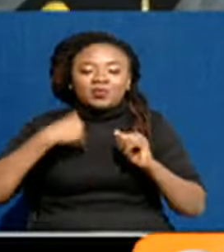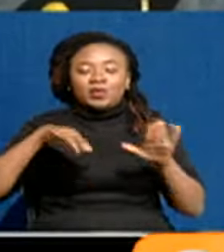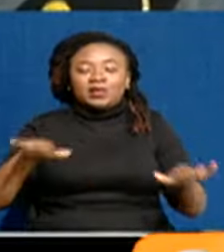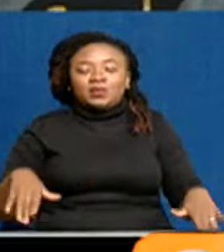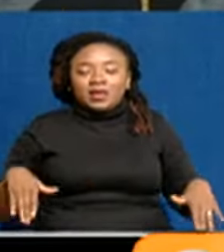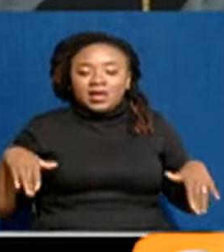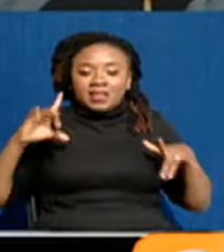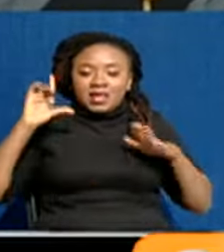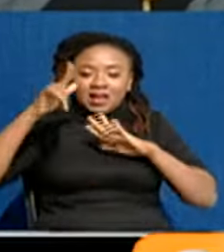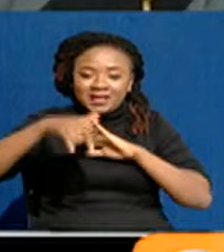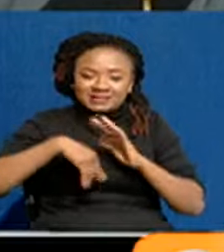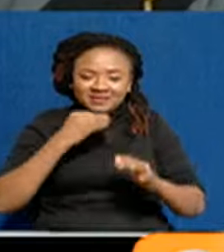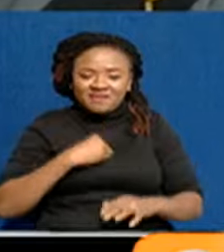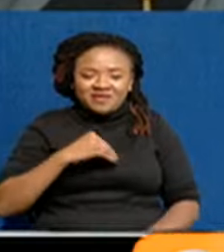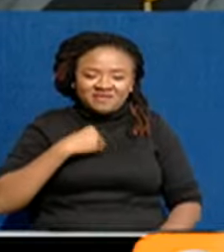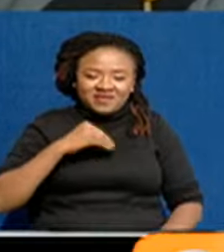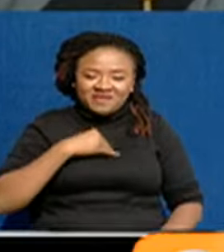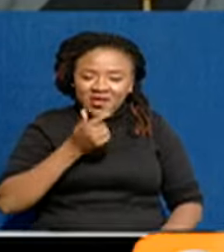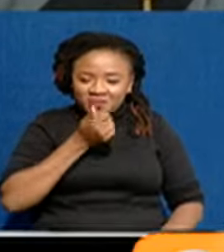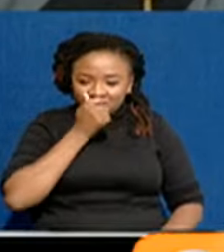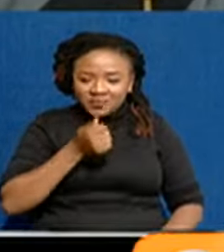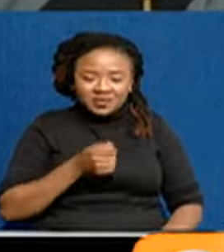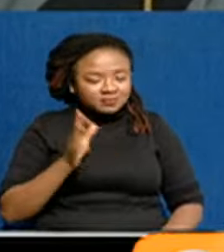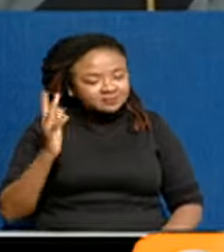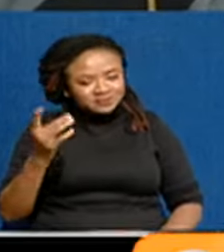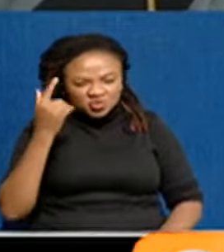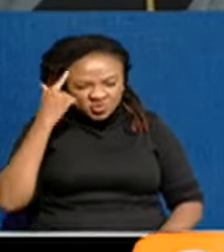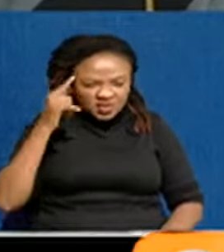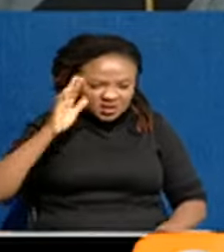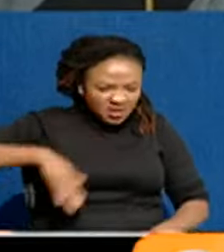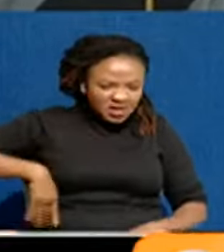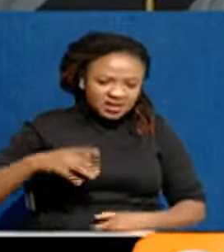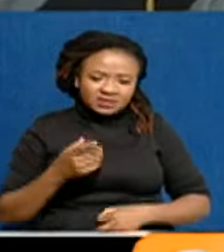I don't you know this earlier? This is the question that parents are asking. Trevor,